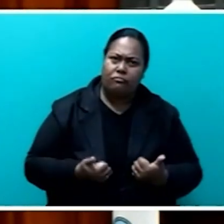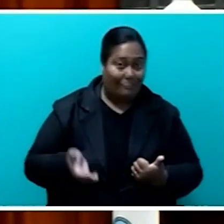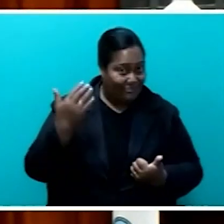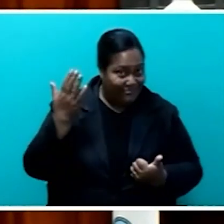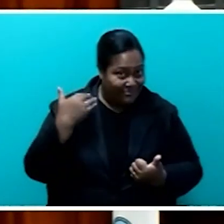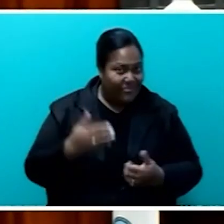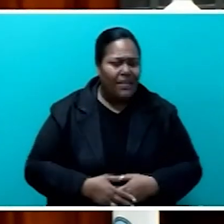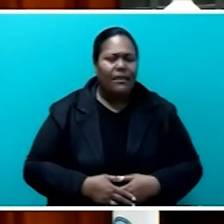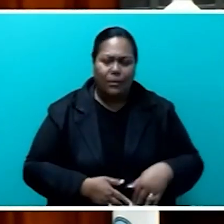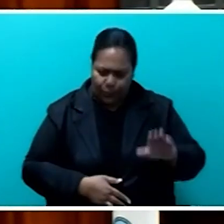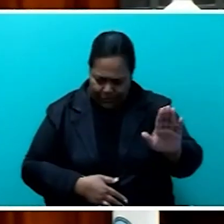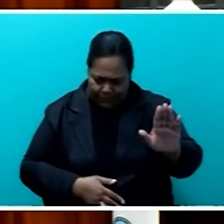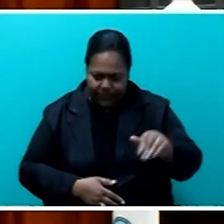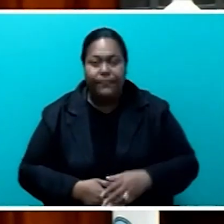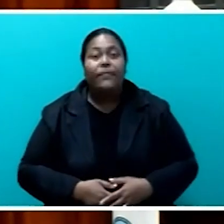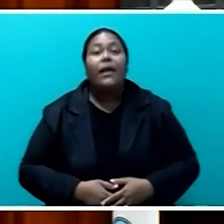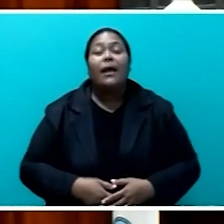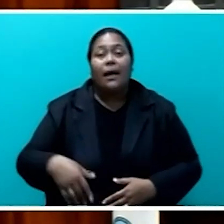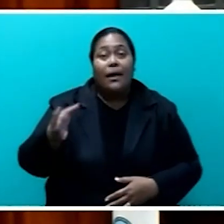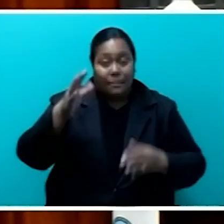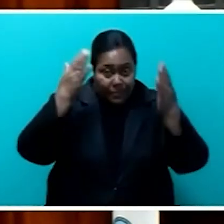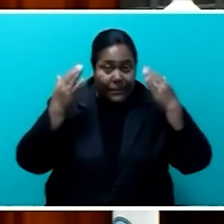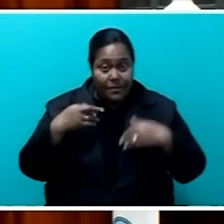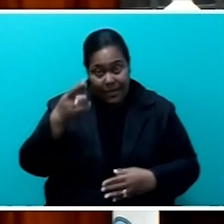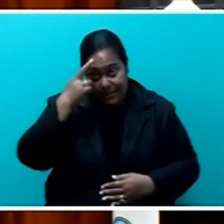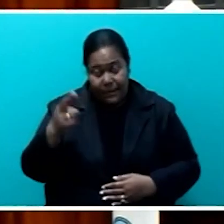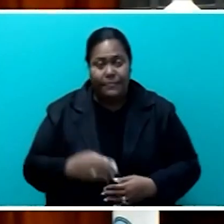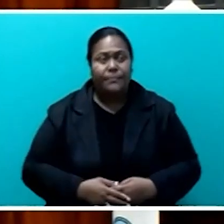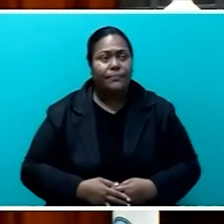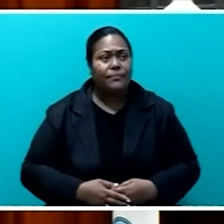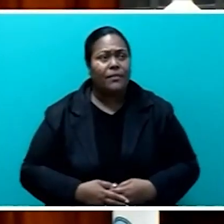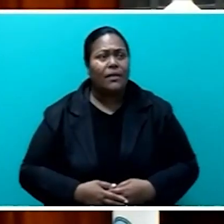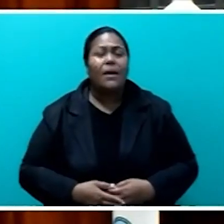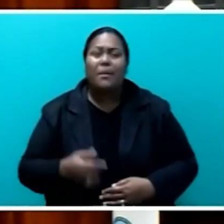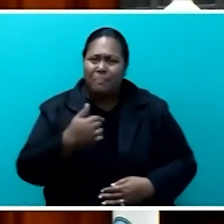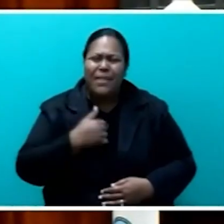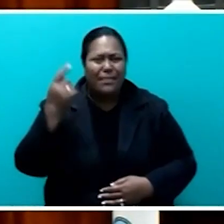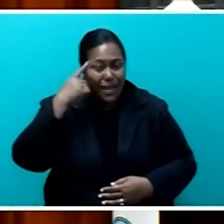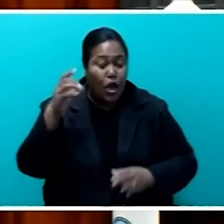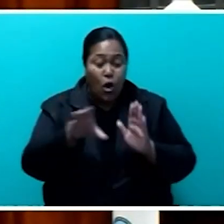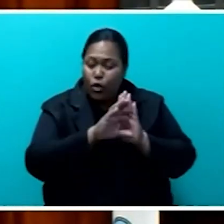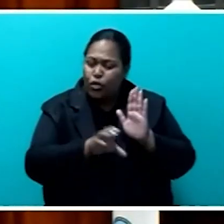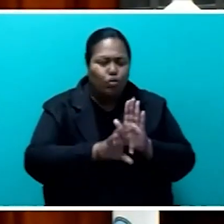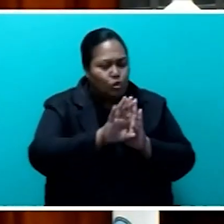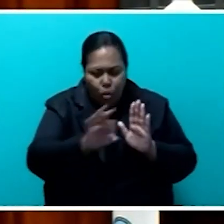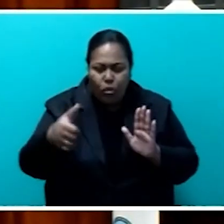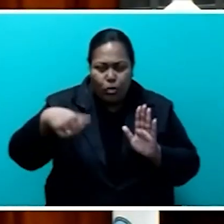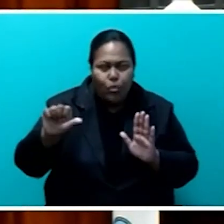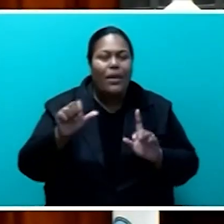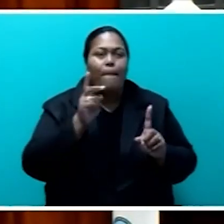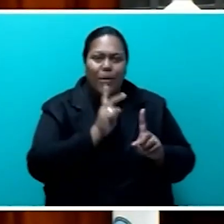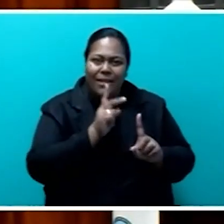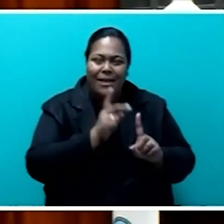yes, and now, Mr. Speaker, sir, I am of the view that the Constitution should never be used as a political